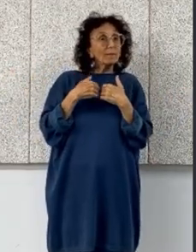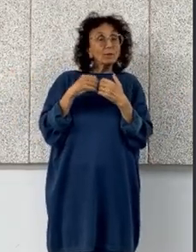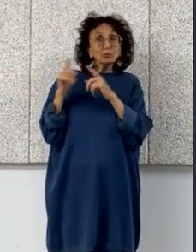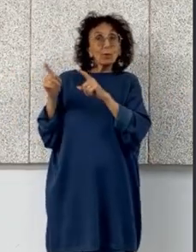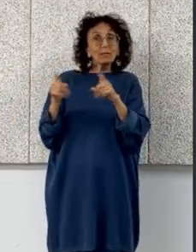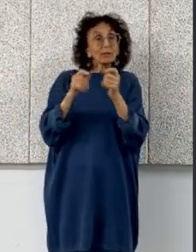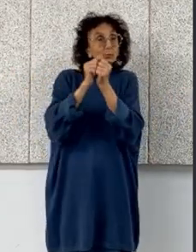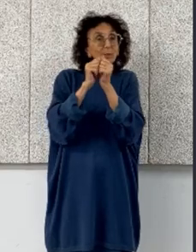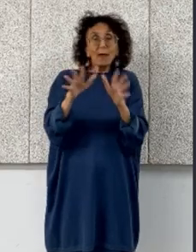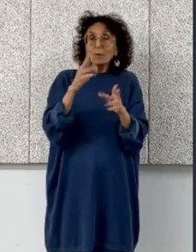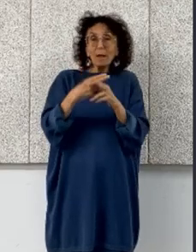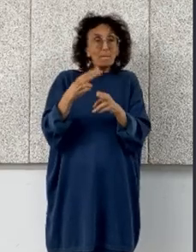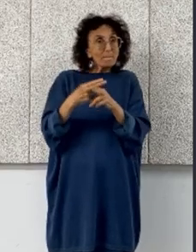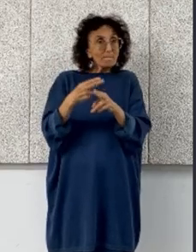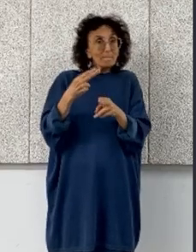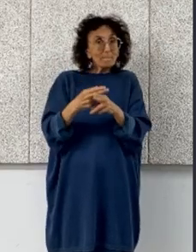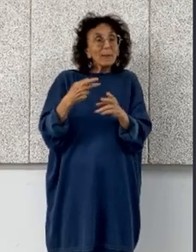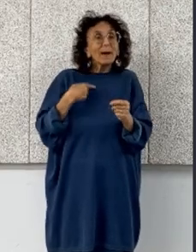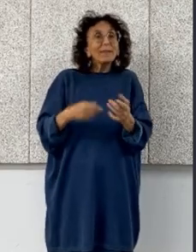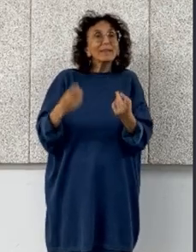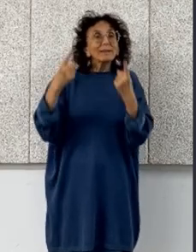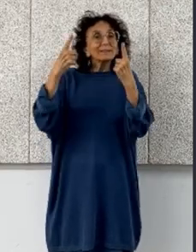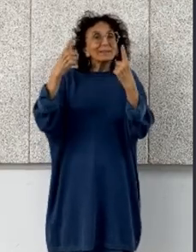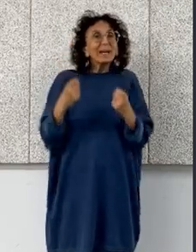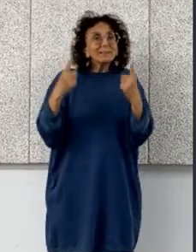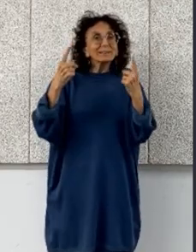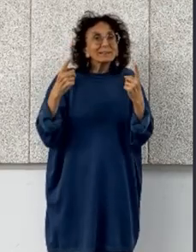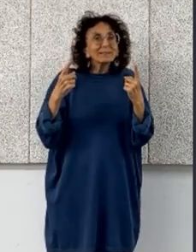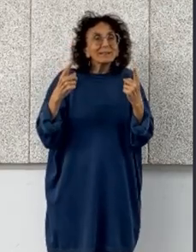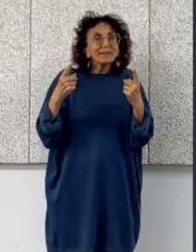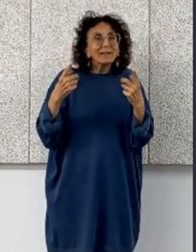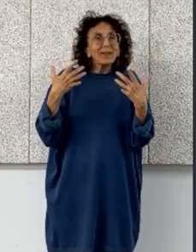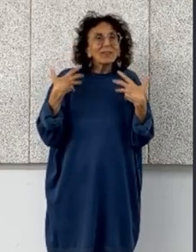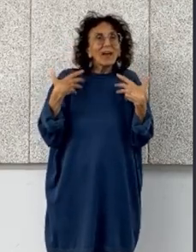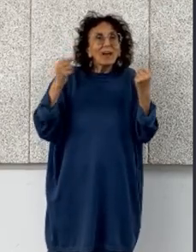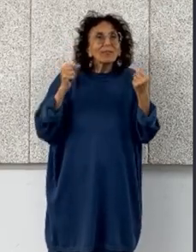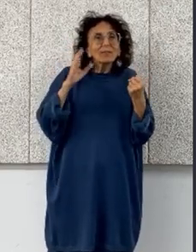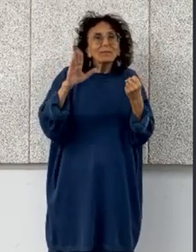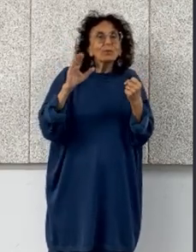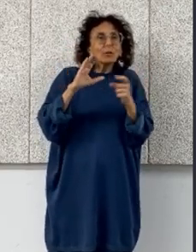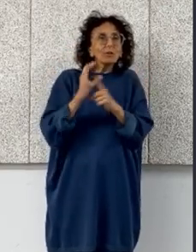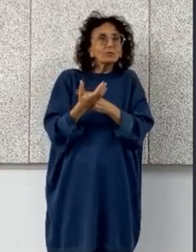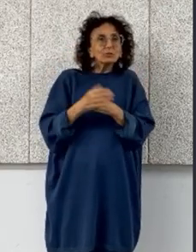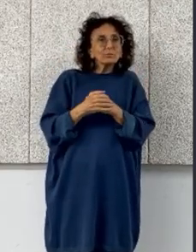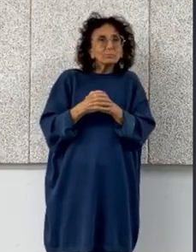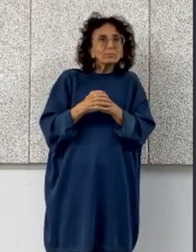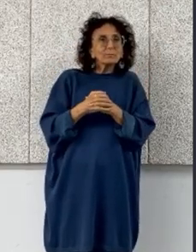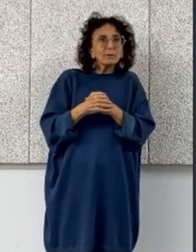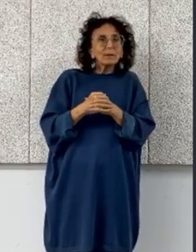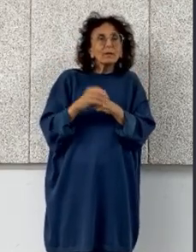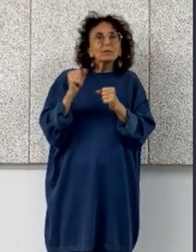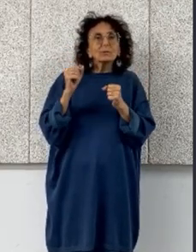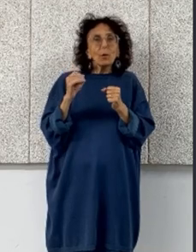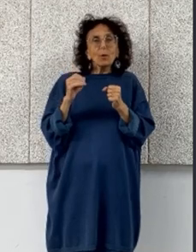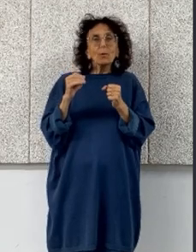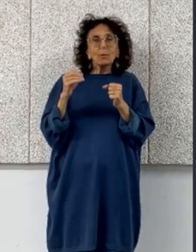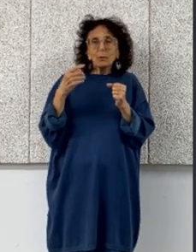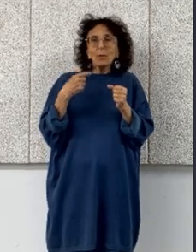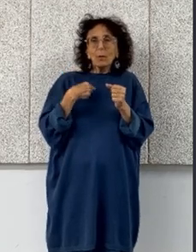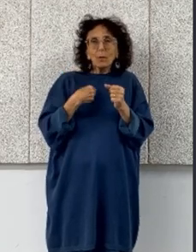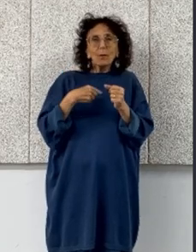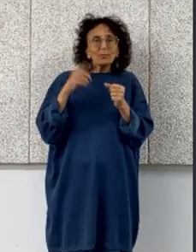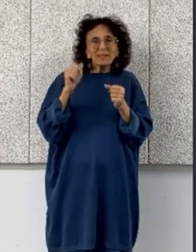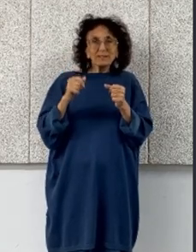surveys that test the sort of health of your culture. Oh, cool. And you know, this is the